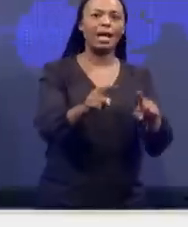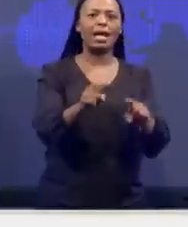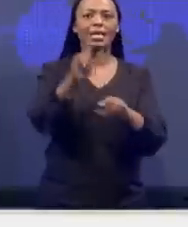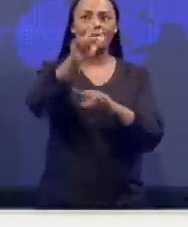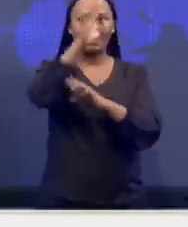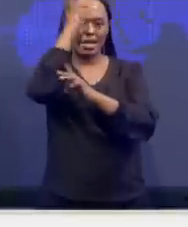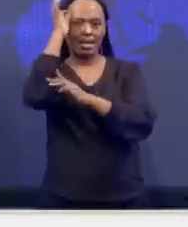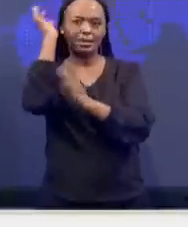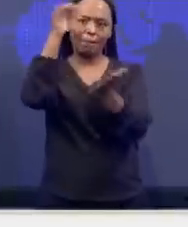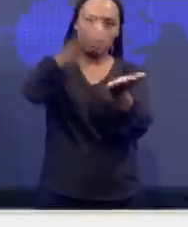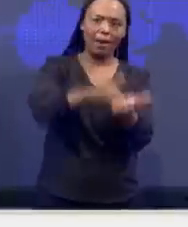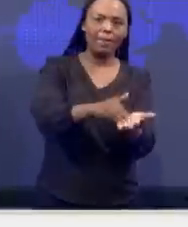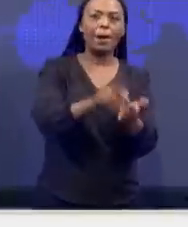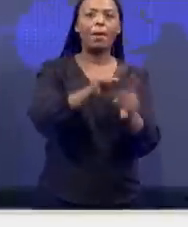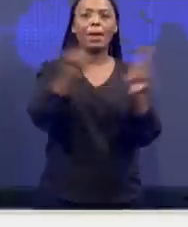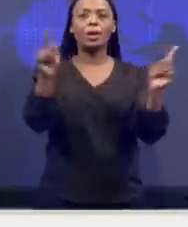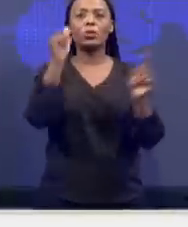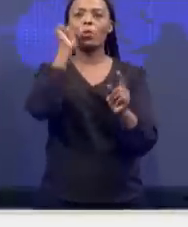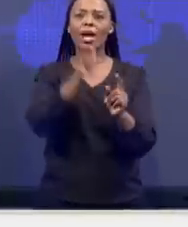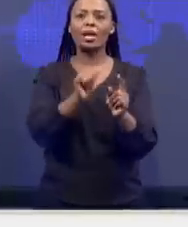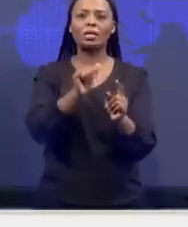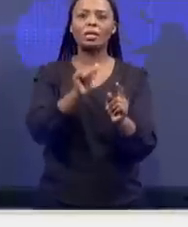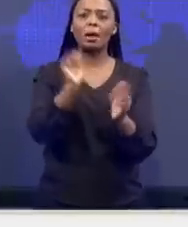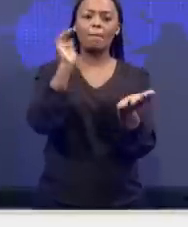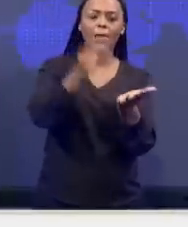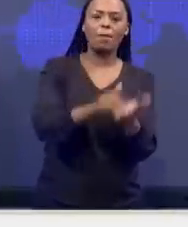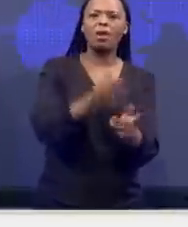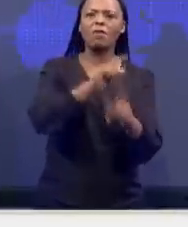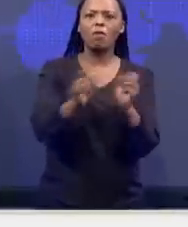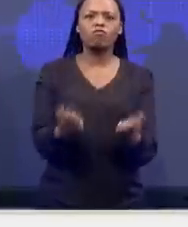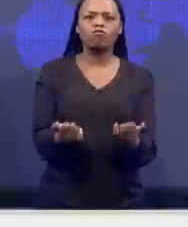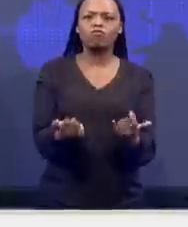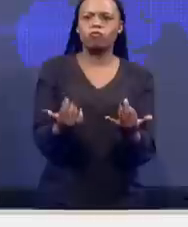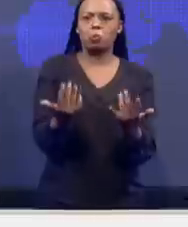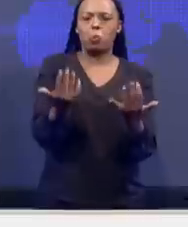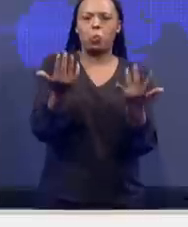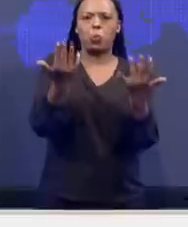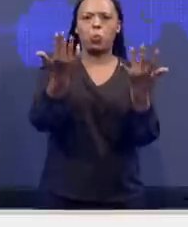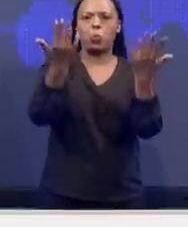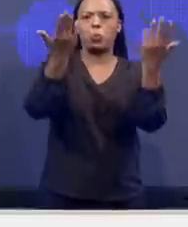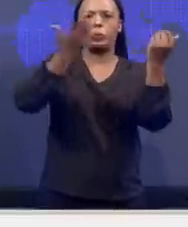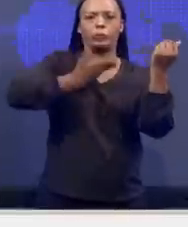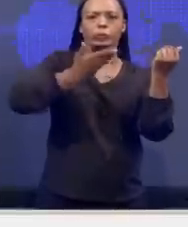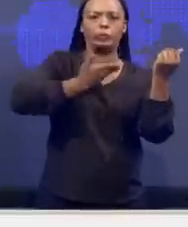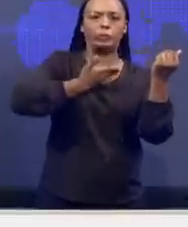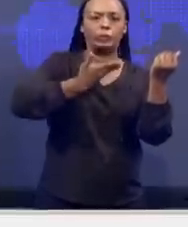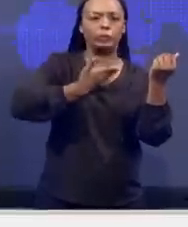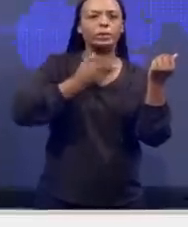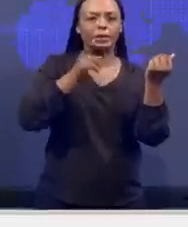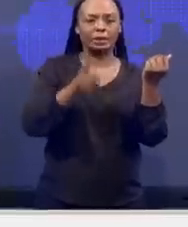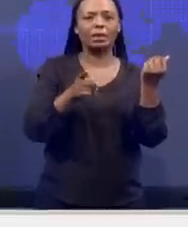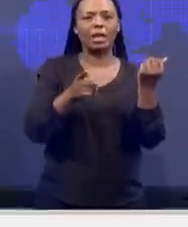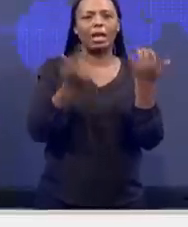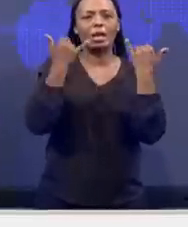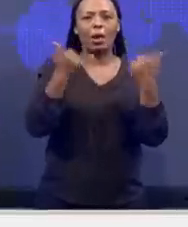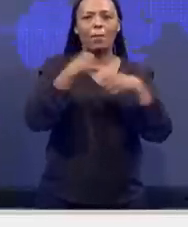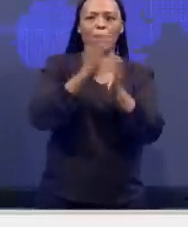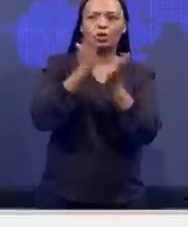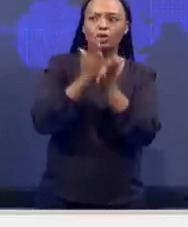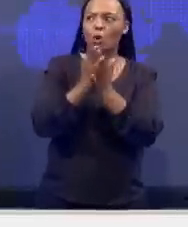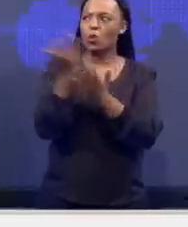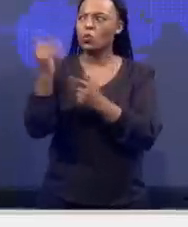7 minutes. But when we got in here, the flames were just, you know, at another level. We had to make sure that we get a